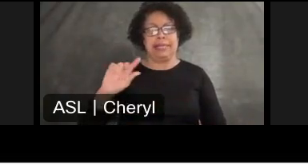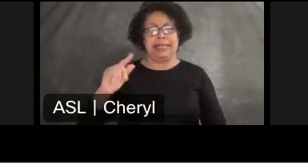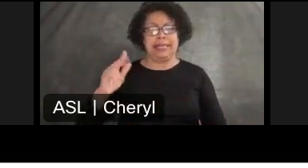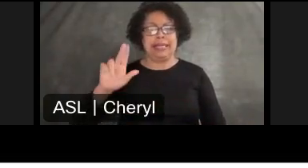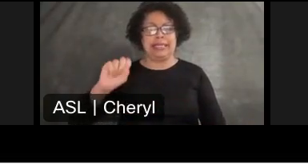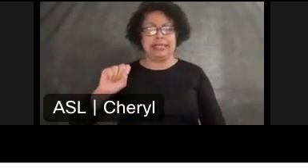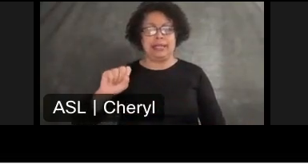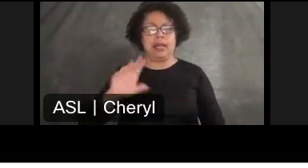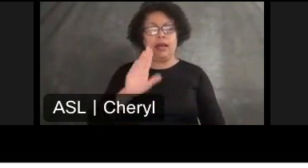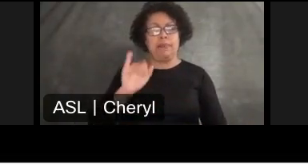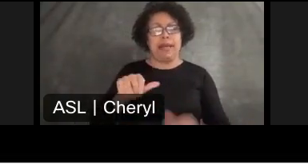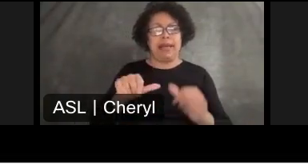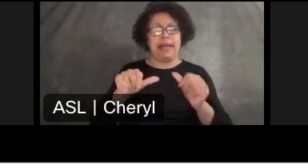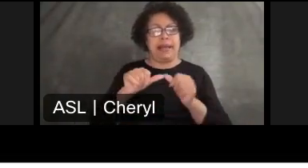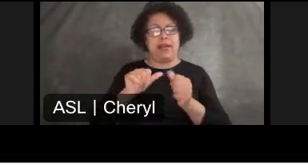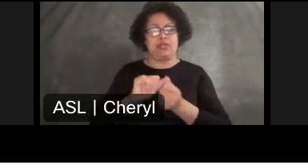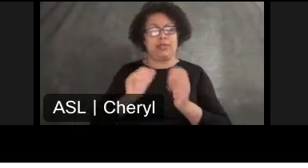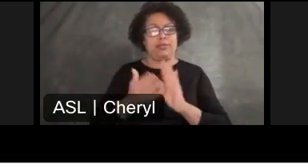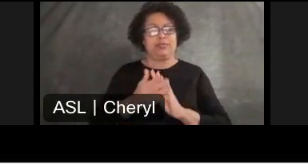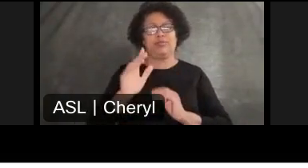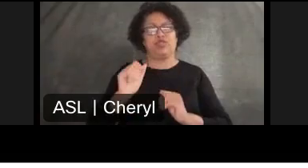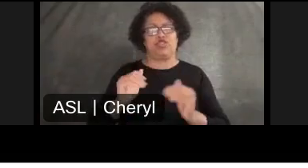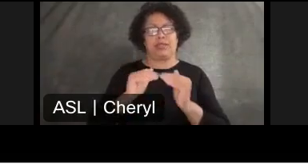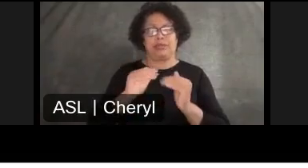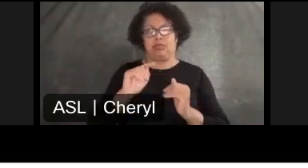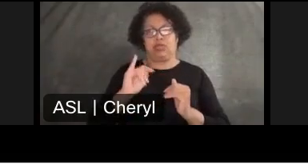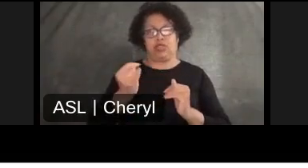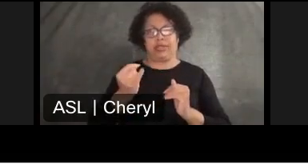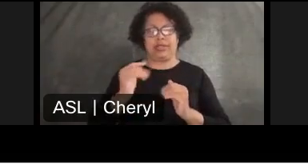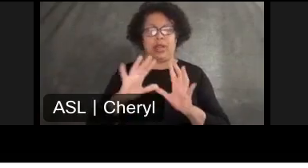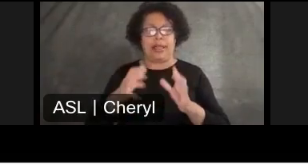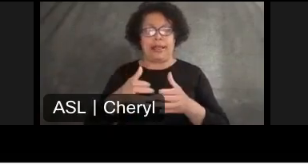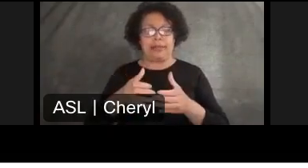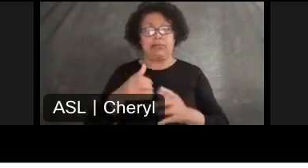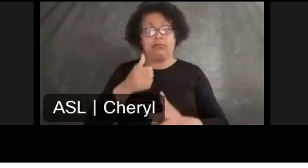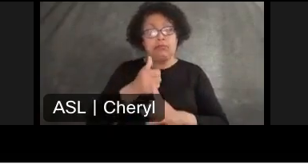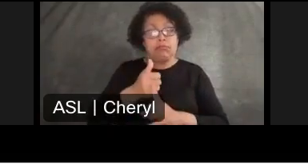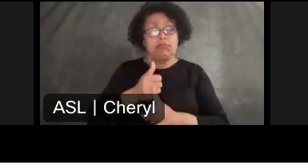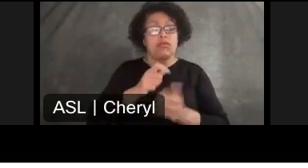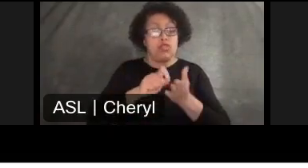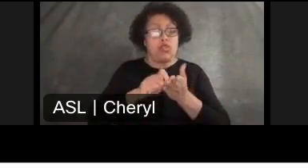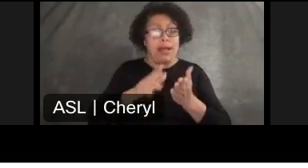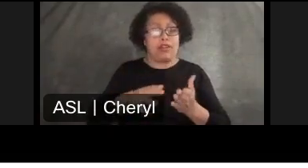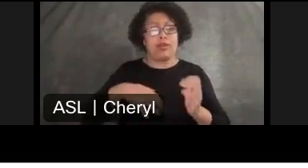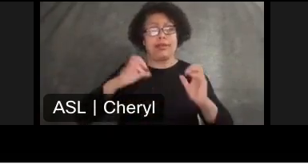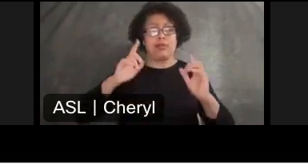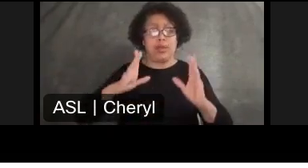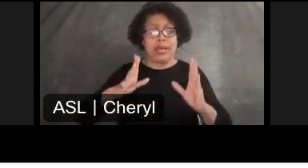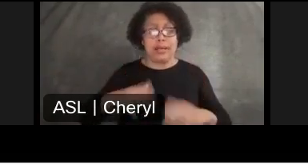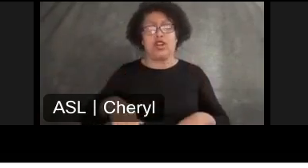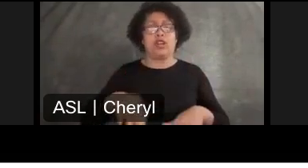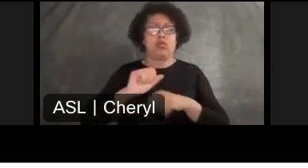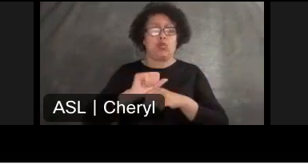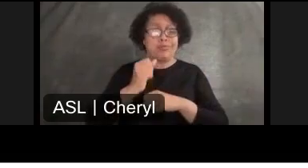Collective. Mia Mingus is a writer, educator, and organizer for disability justice and